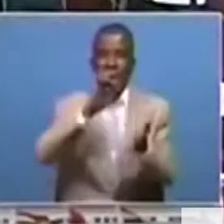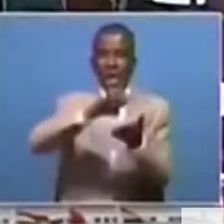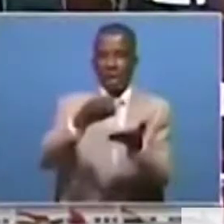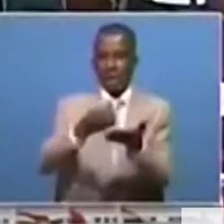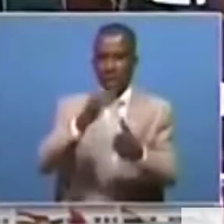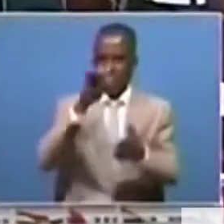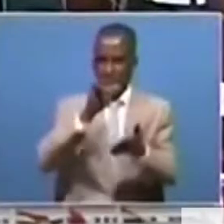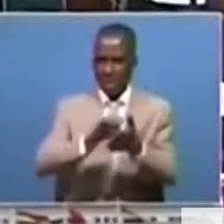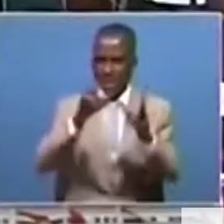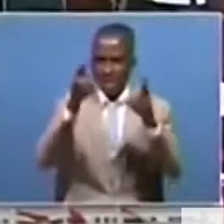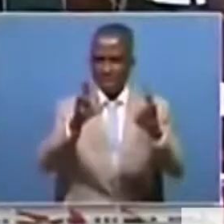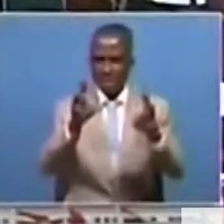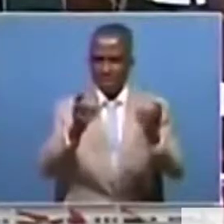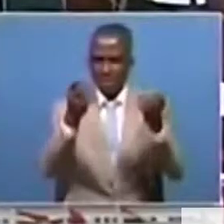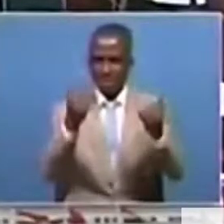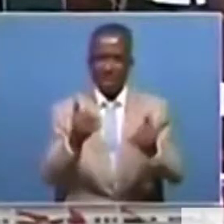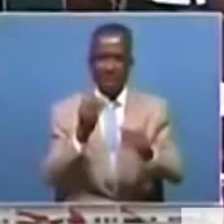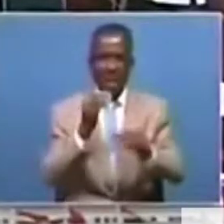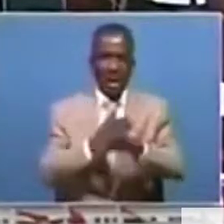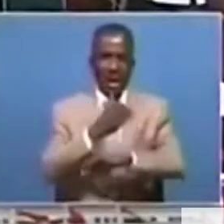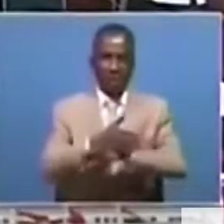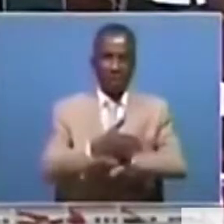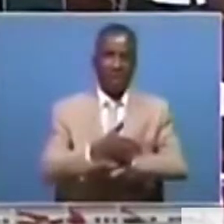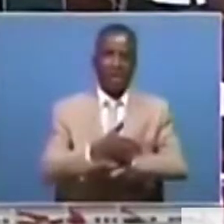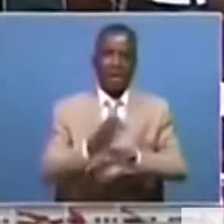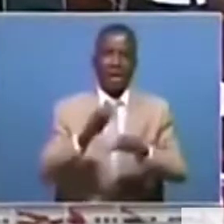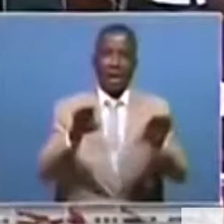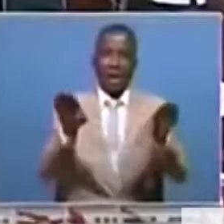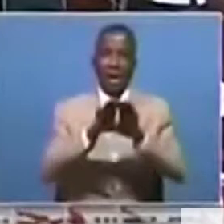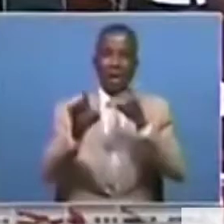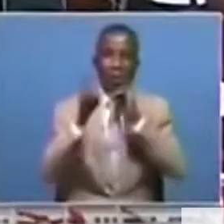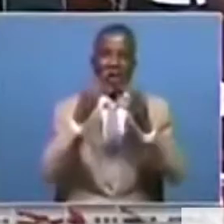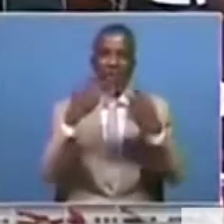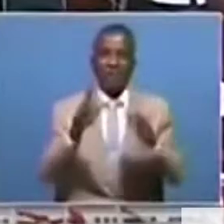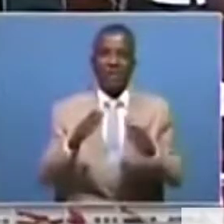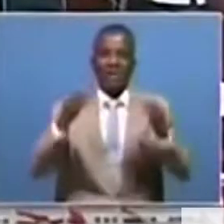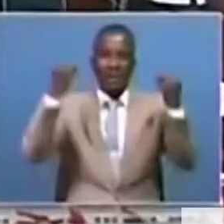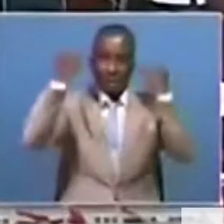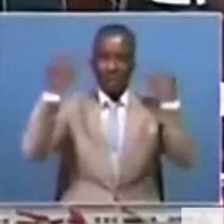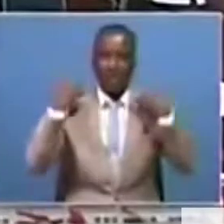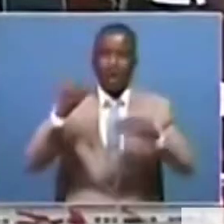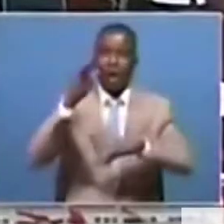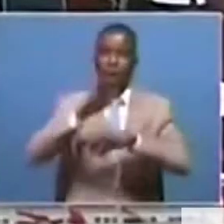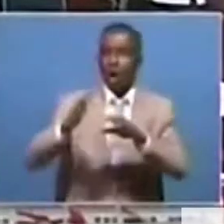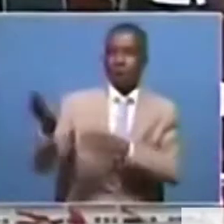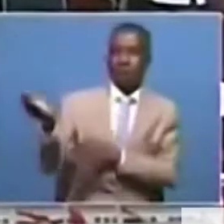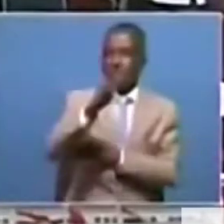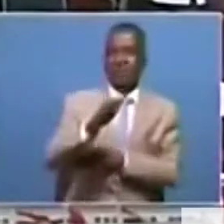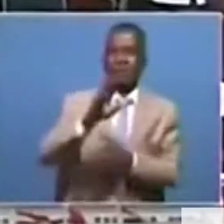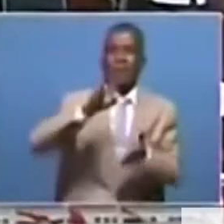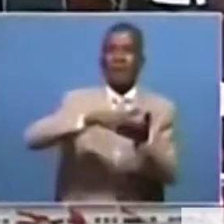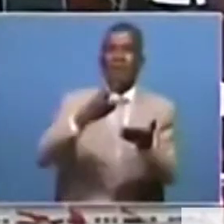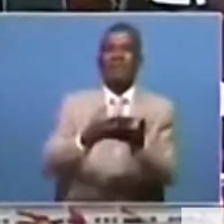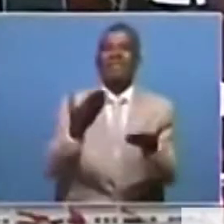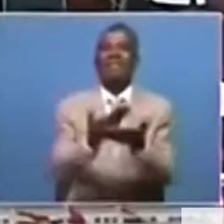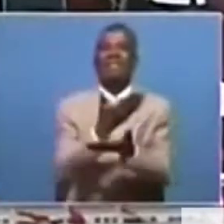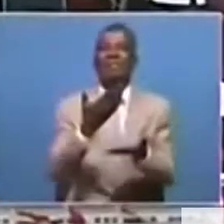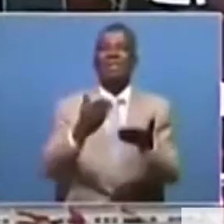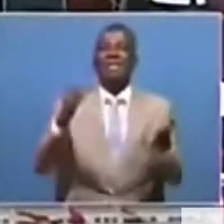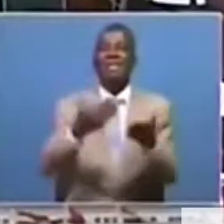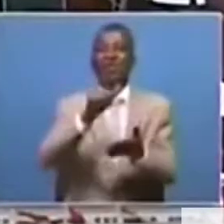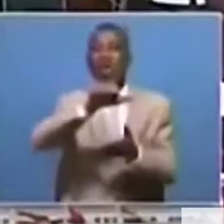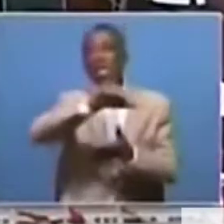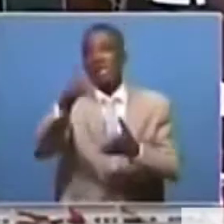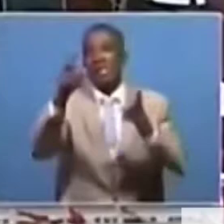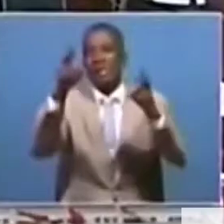was that after a prisoner's case was closed, a judge should only call a fresh witness when a new matter had arisen